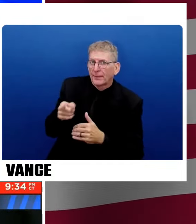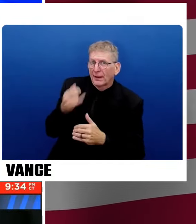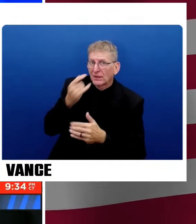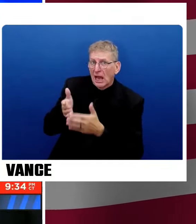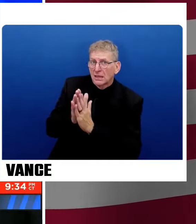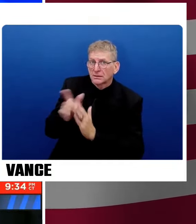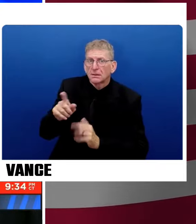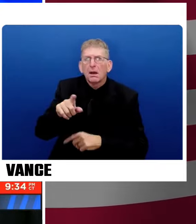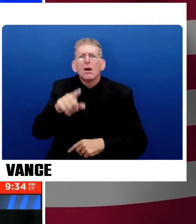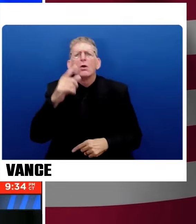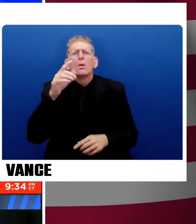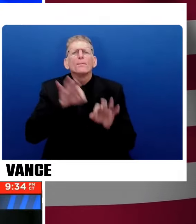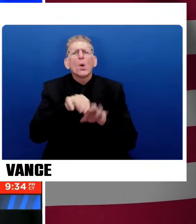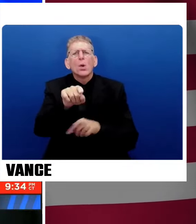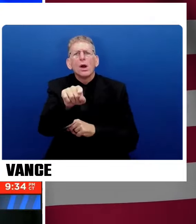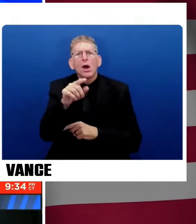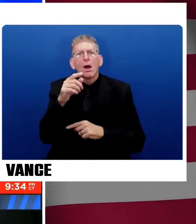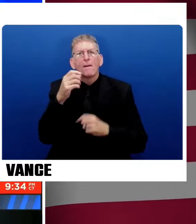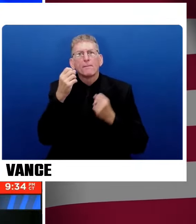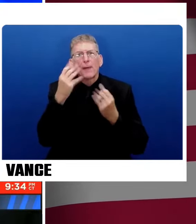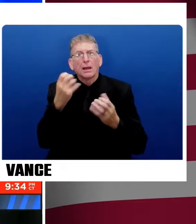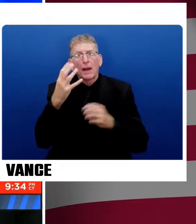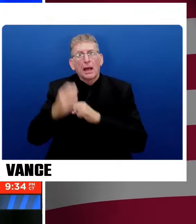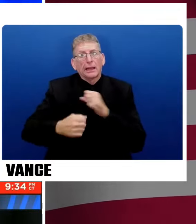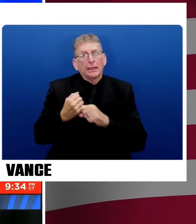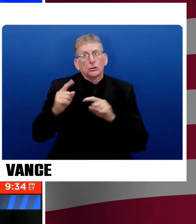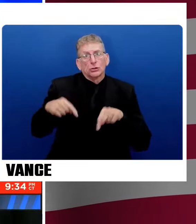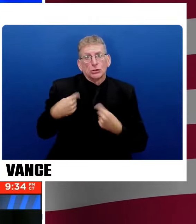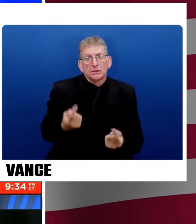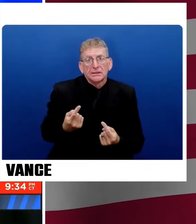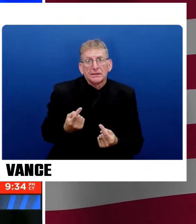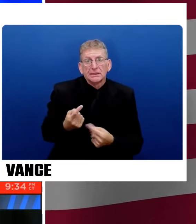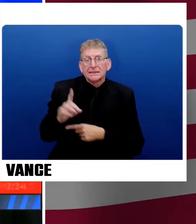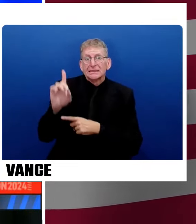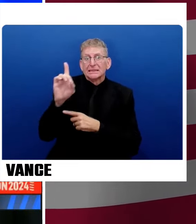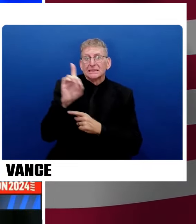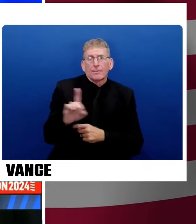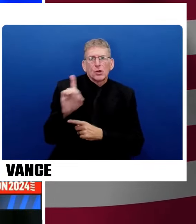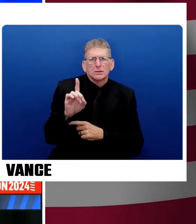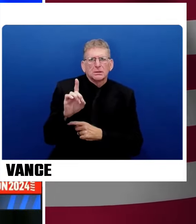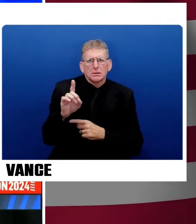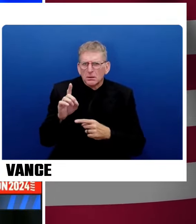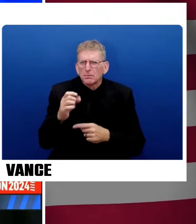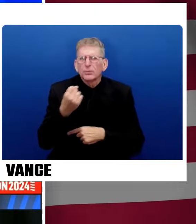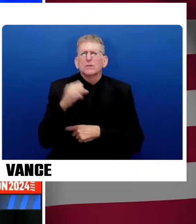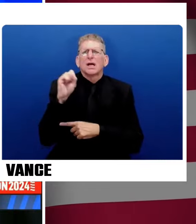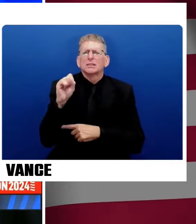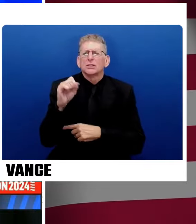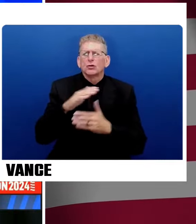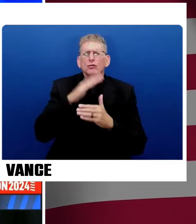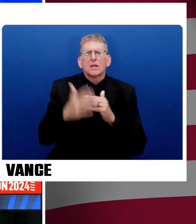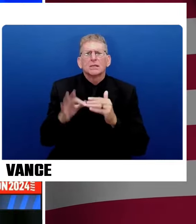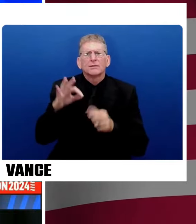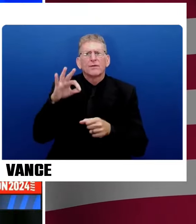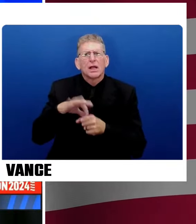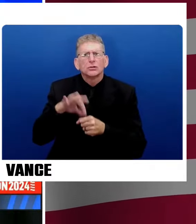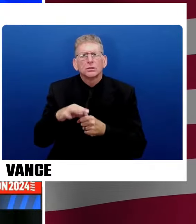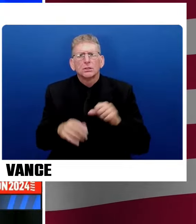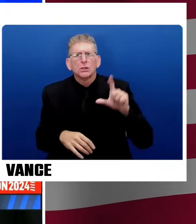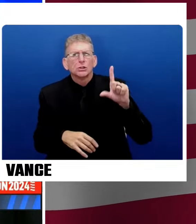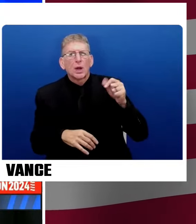Democrats protested the results of elections. Hillary Clinton in 2016 said that Donald Trump had the election stolen by